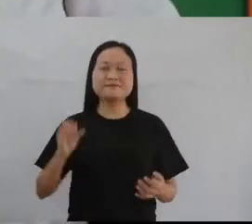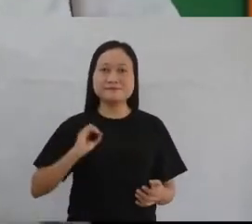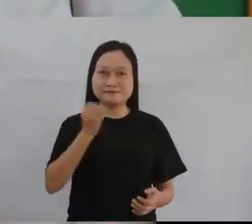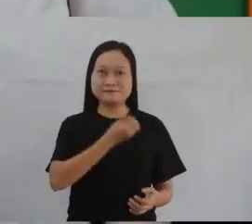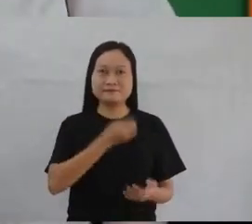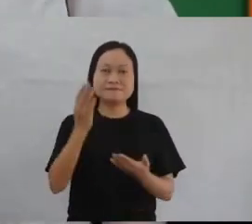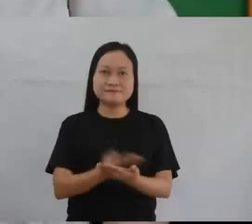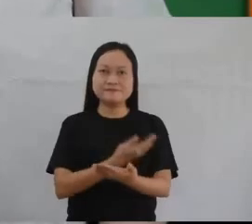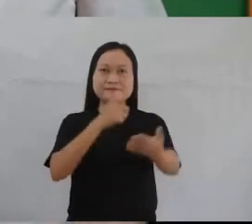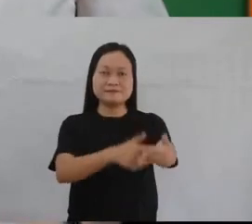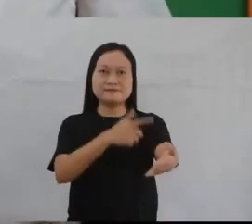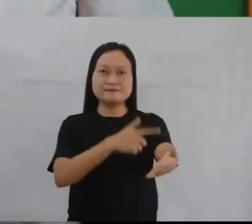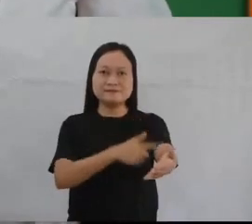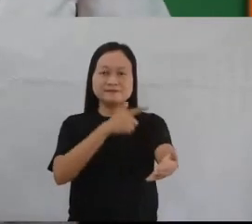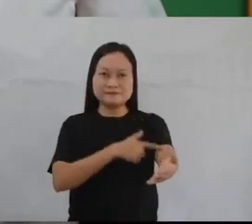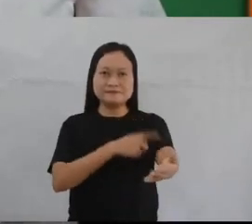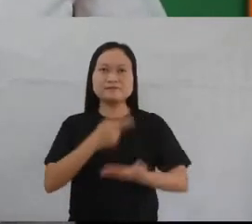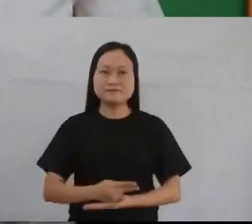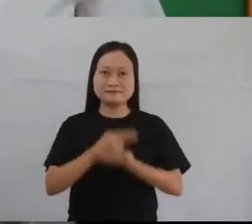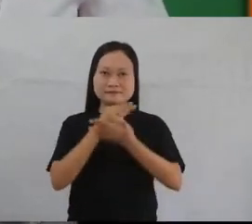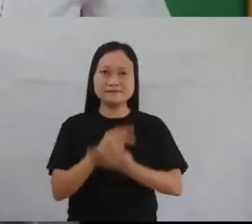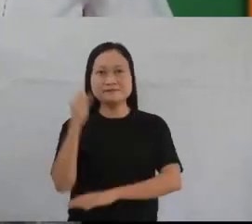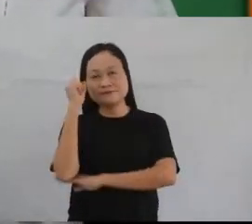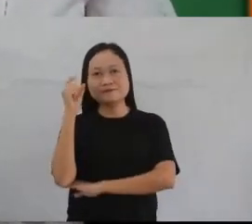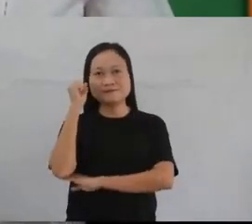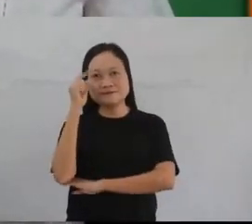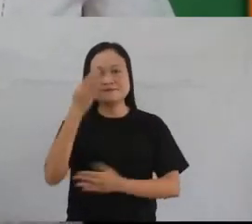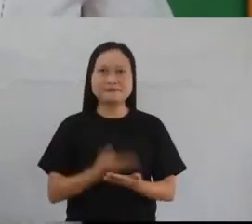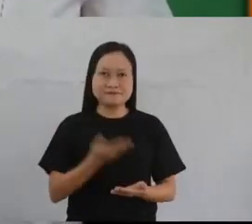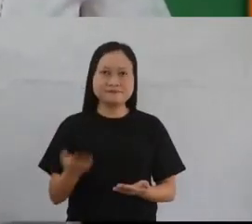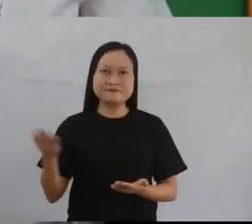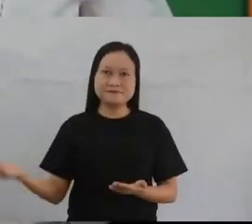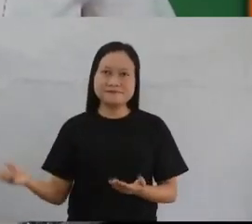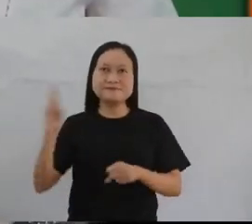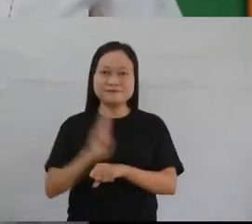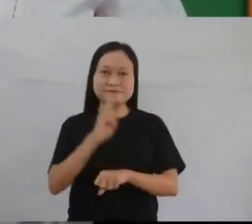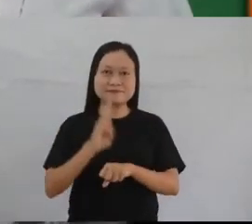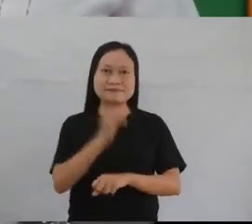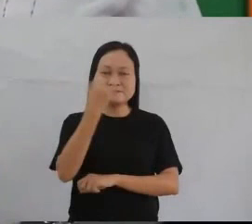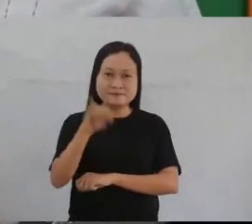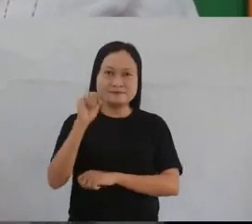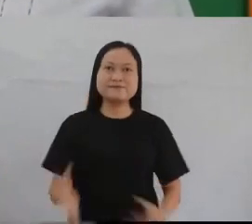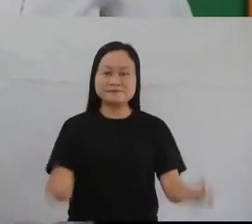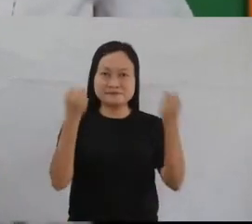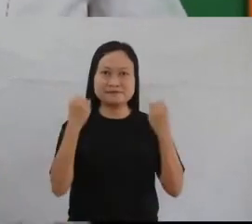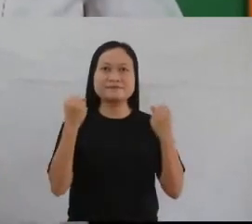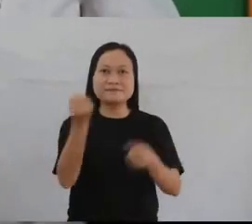Now, our new lesson will help you understand things using the power of